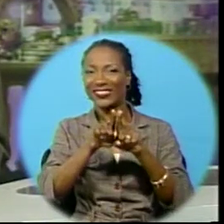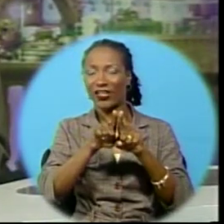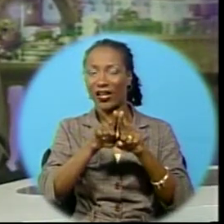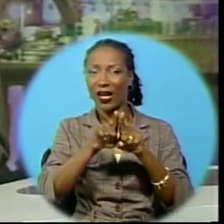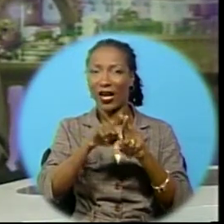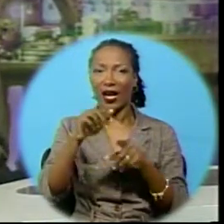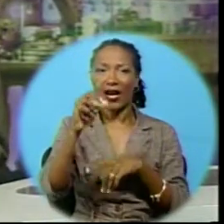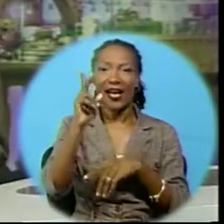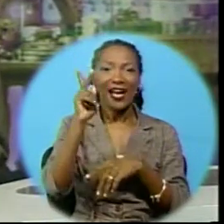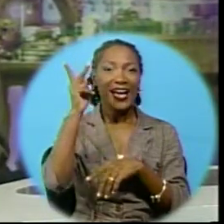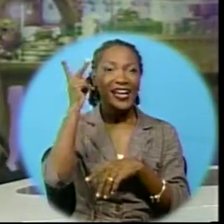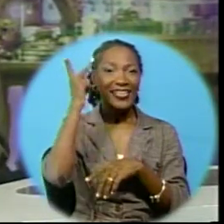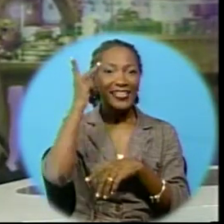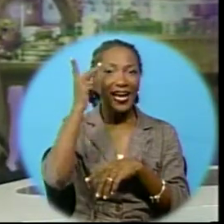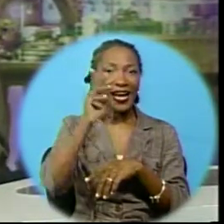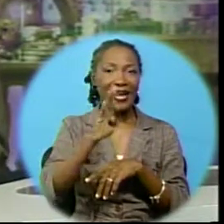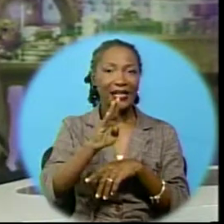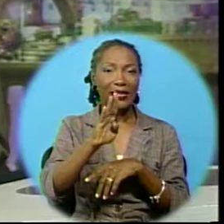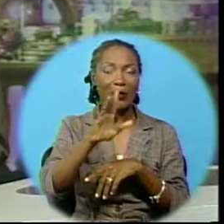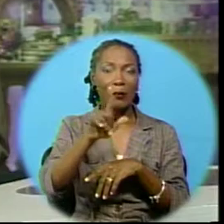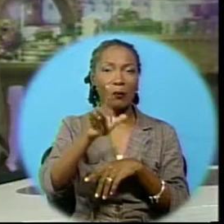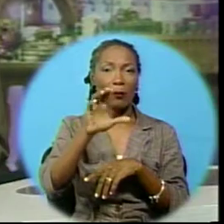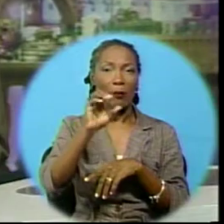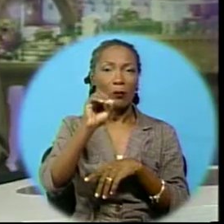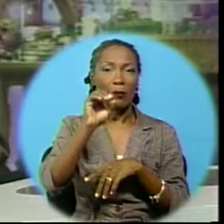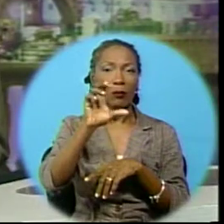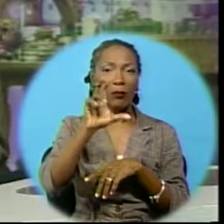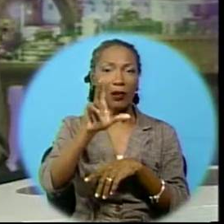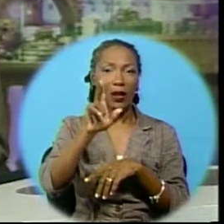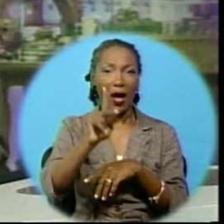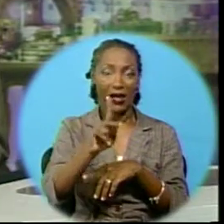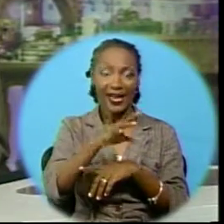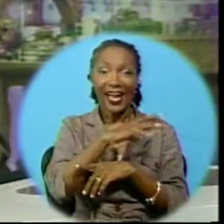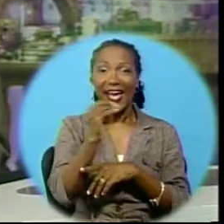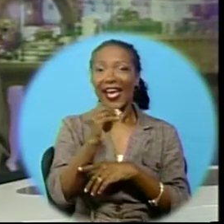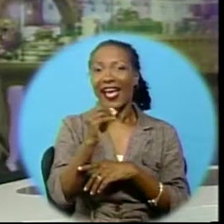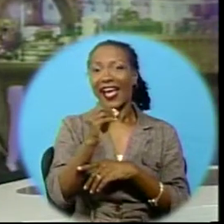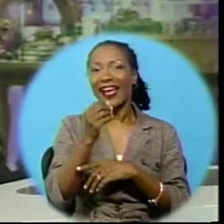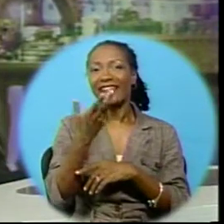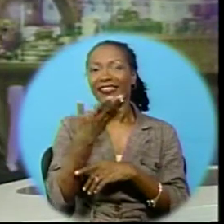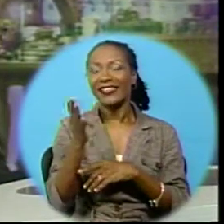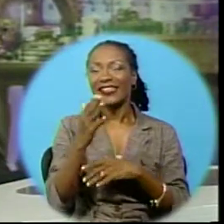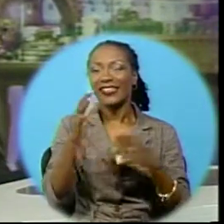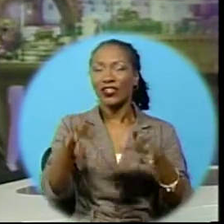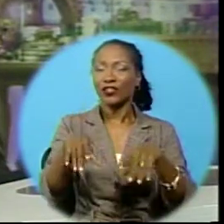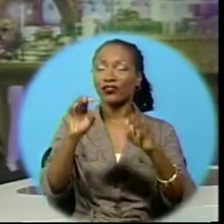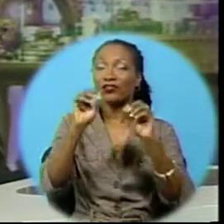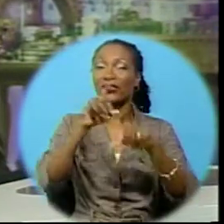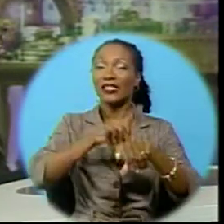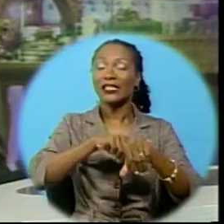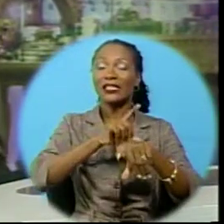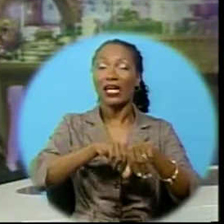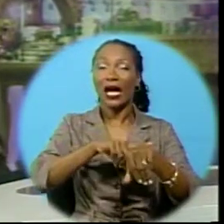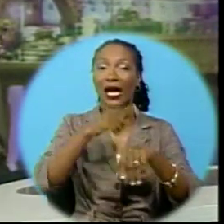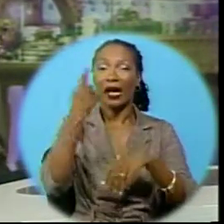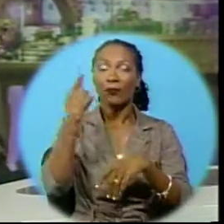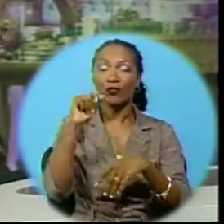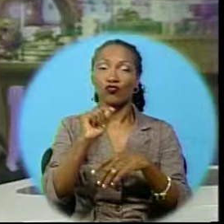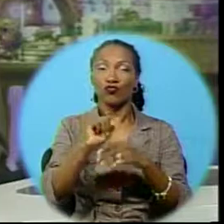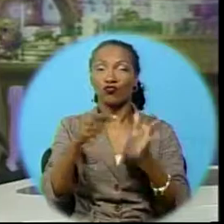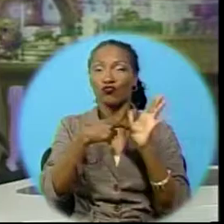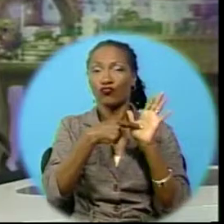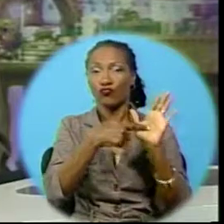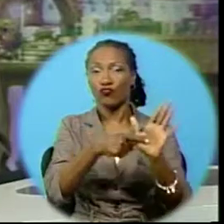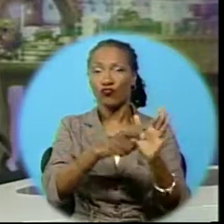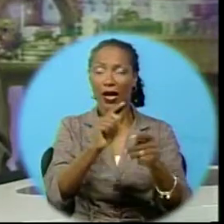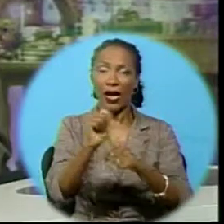Bushy Park. Now, Cope took a little time out to conduct that free seminar to several Spartan MMA fighters at the